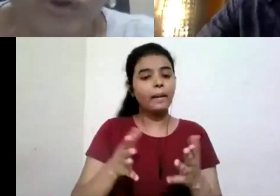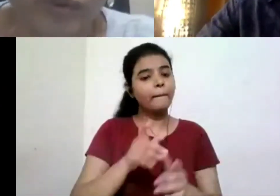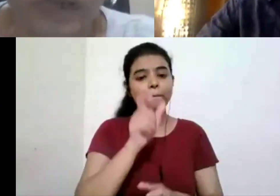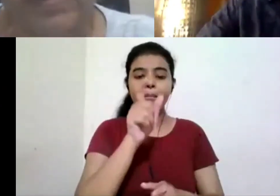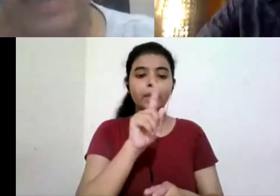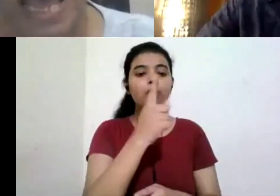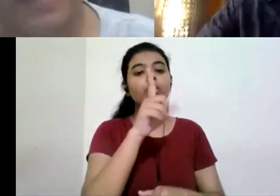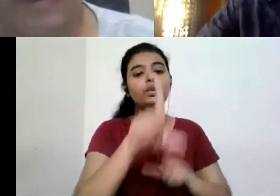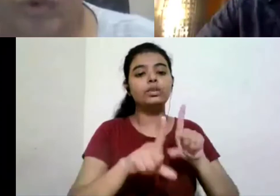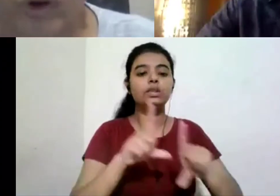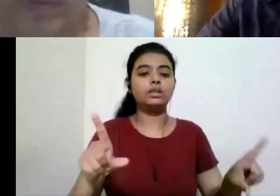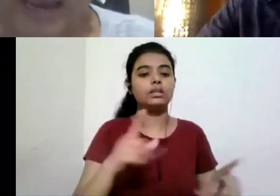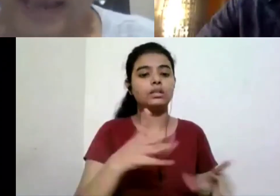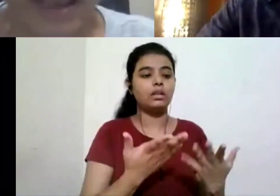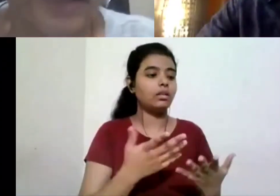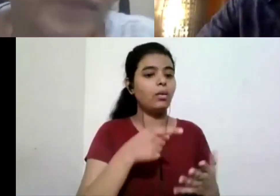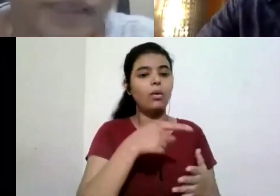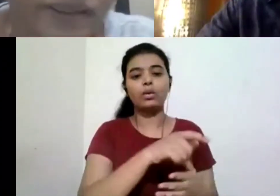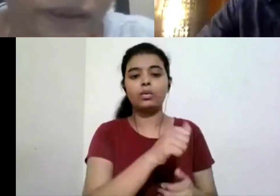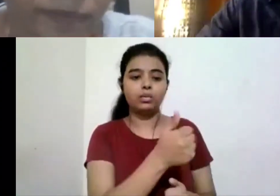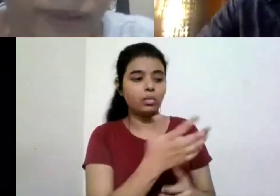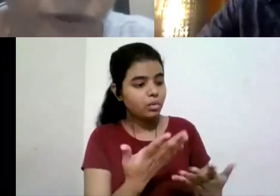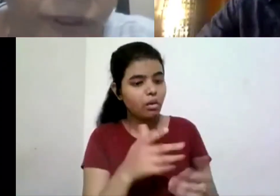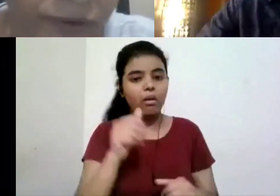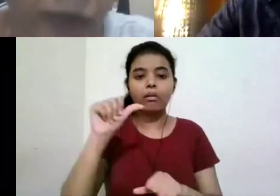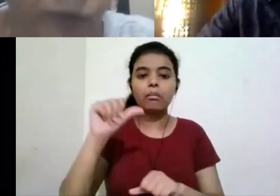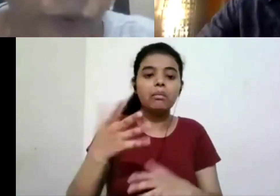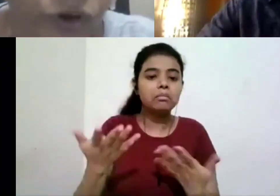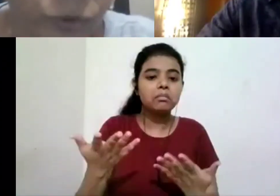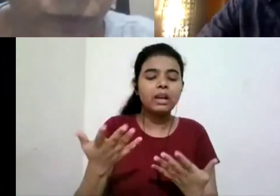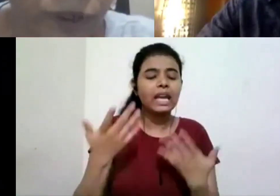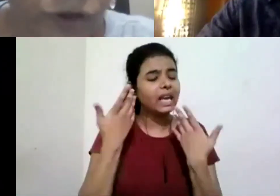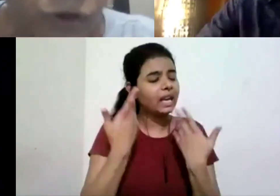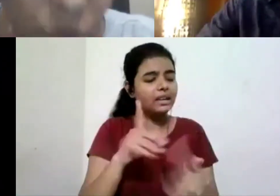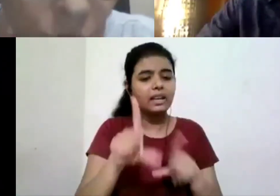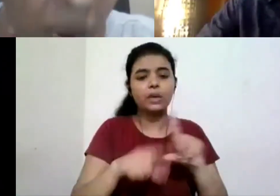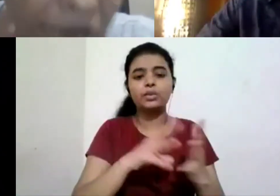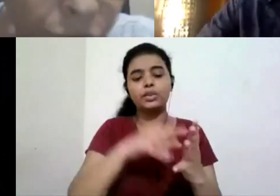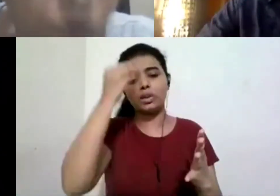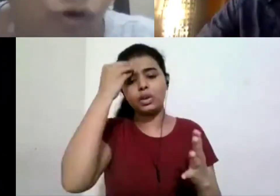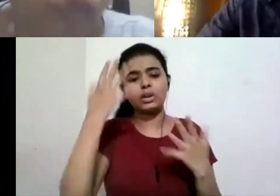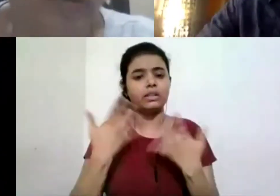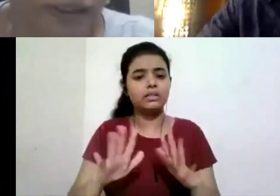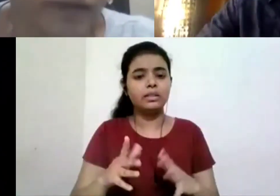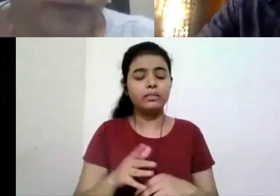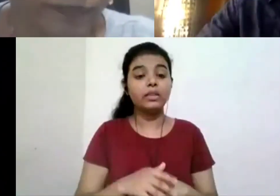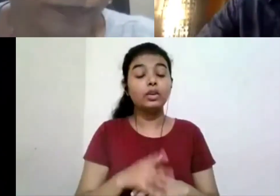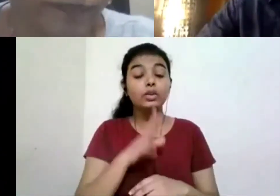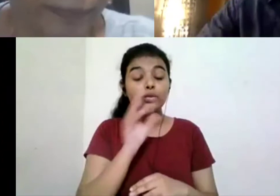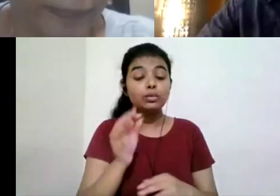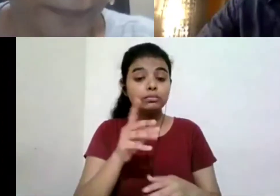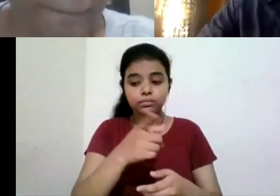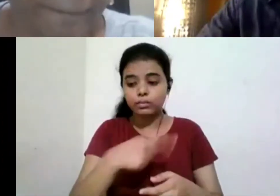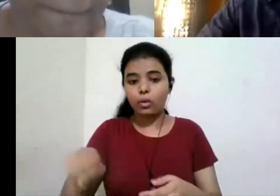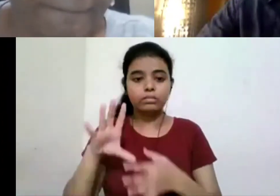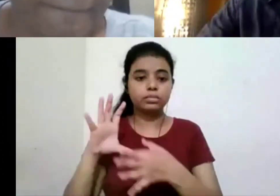language also becomes as good or bad as the pejorative language. So the two have to go together.